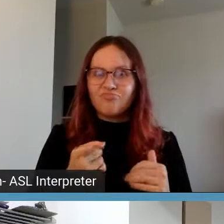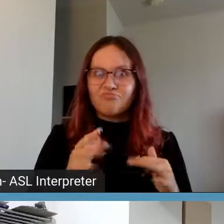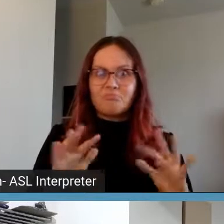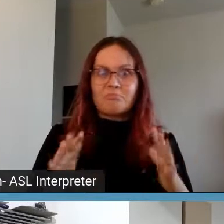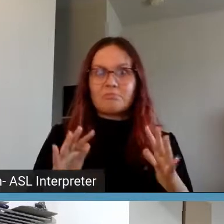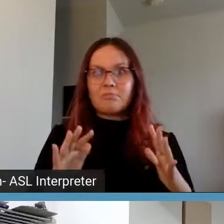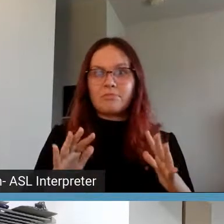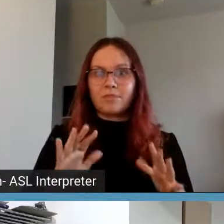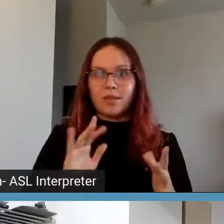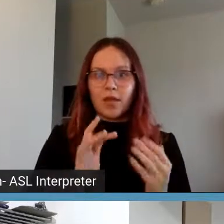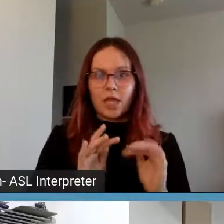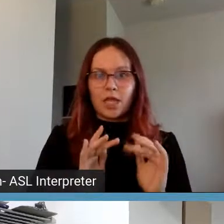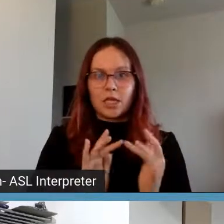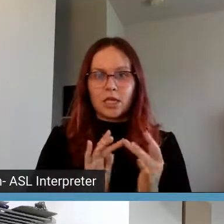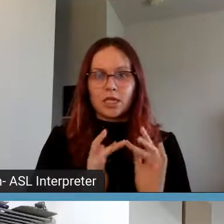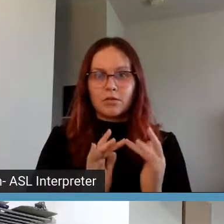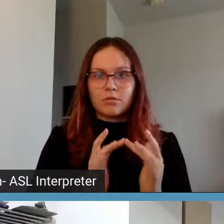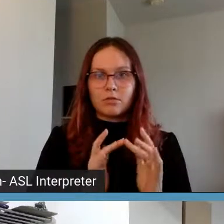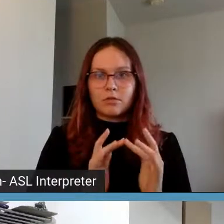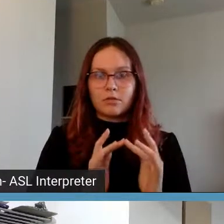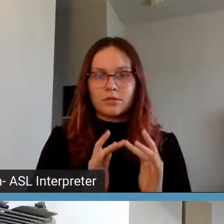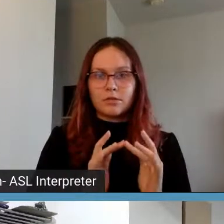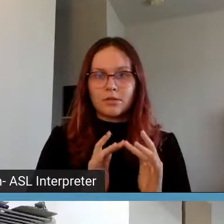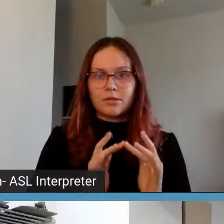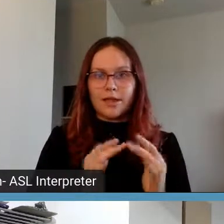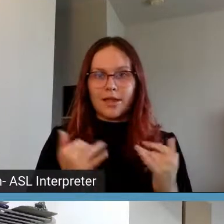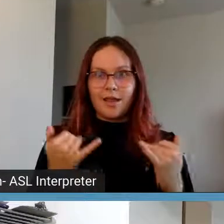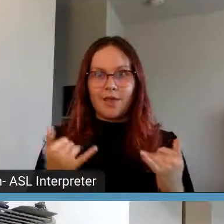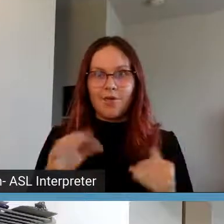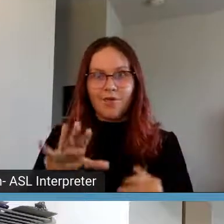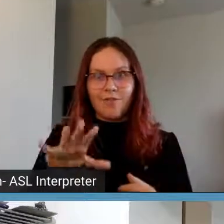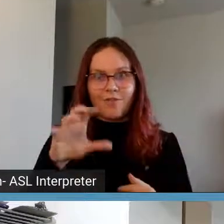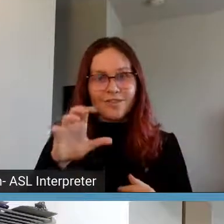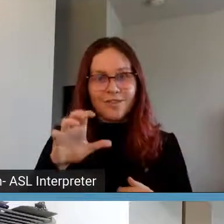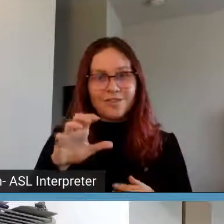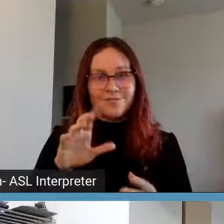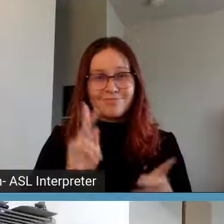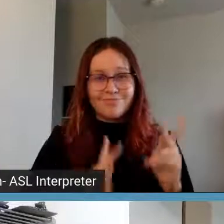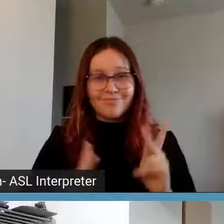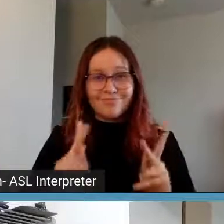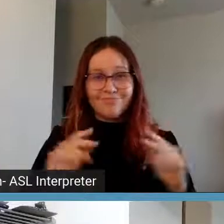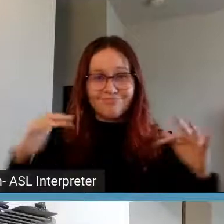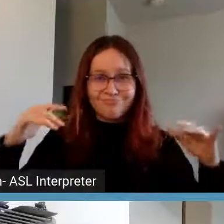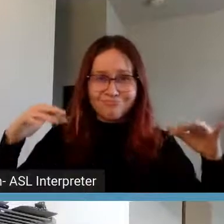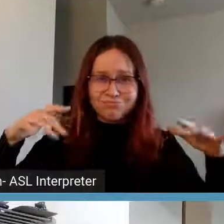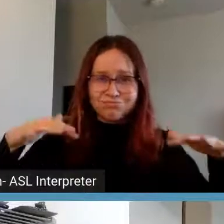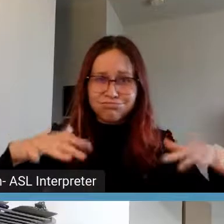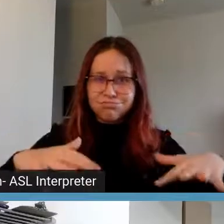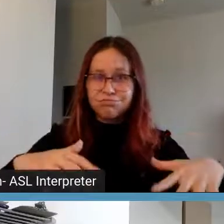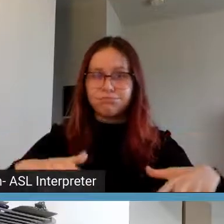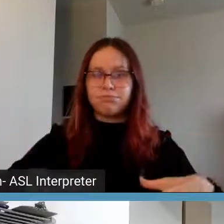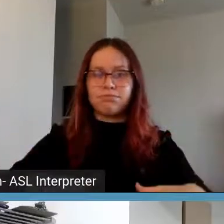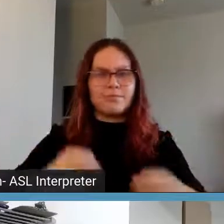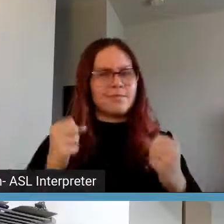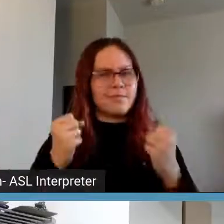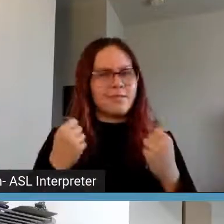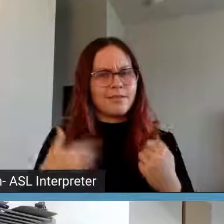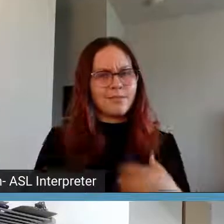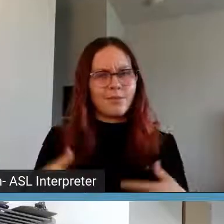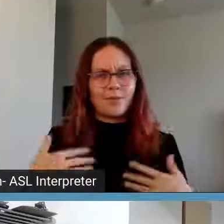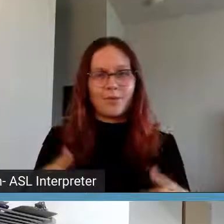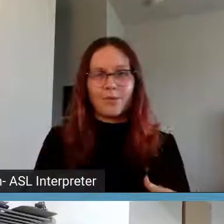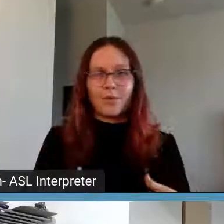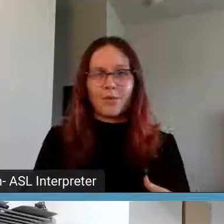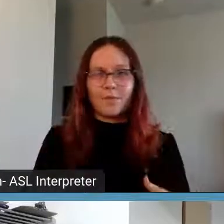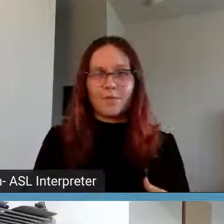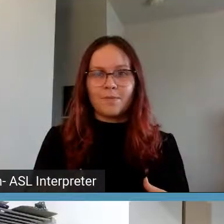mentioned, that, now all of a sudden you're handling 500 people in a session. And, we talked a little bit about, and we all know the vagaries of Zoom, and Kristi had